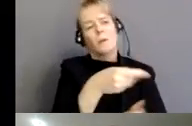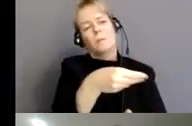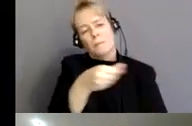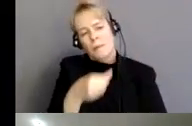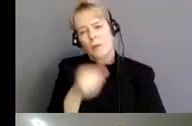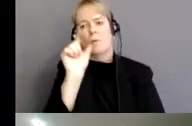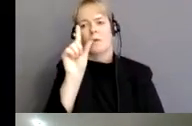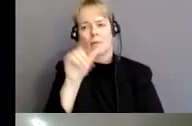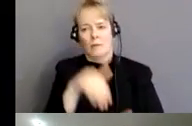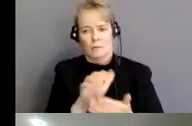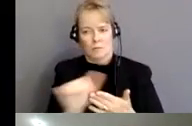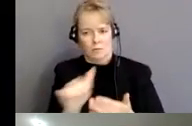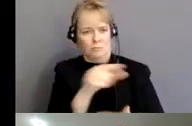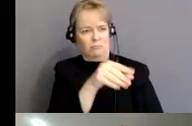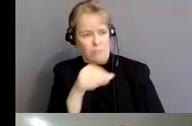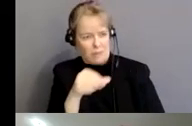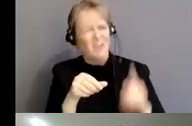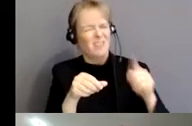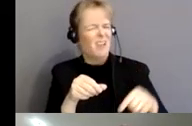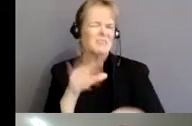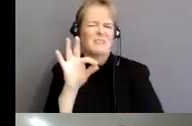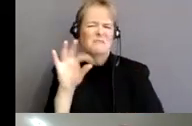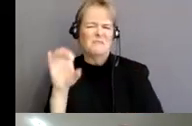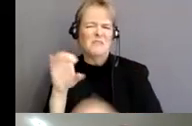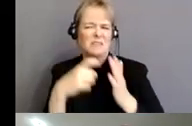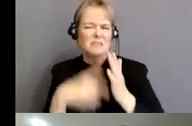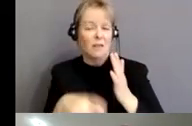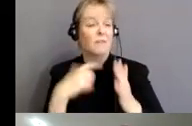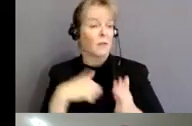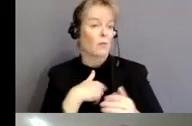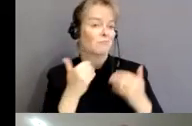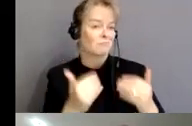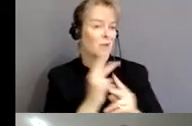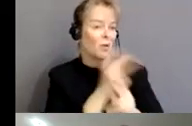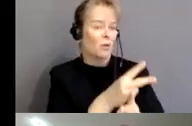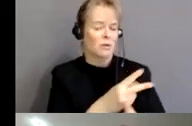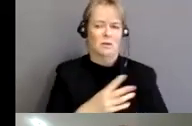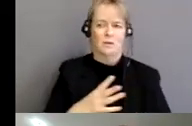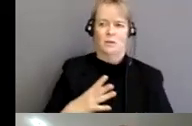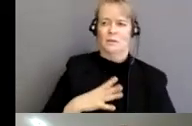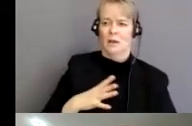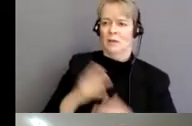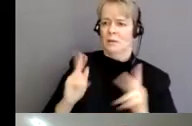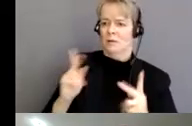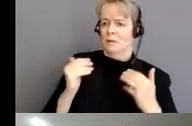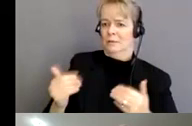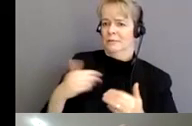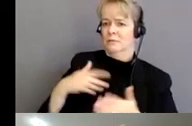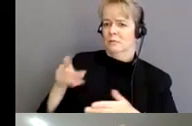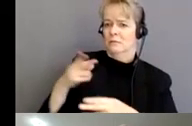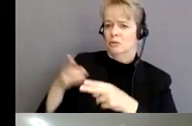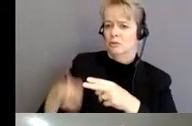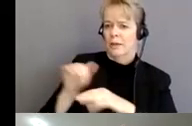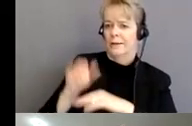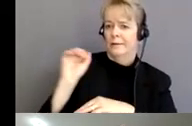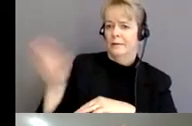first to cover the fees before we advance the loan. Of course, as soon as you part with $1,000 or whatever amount it is, you become a